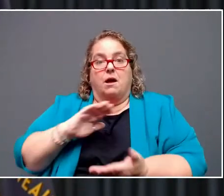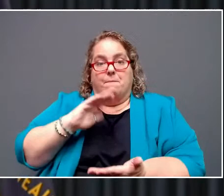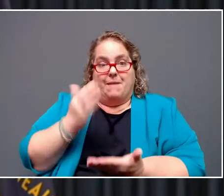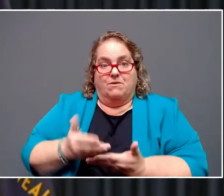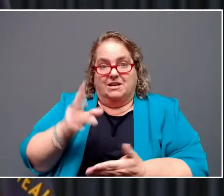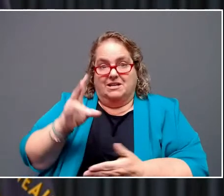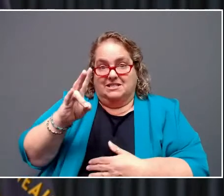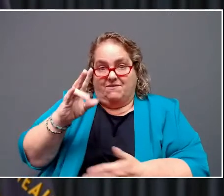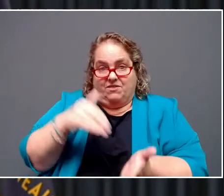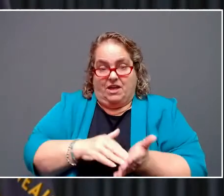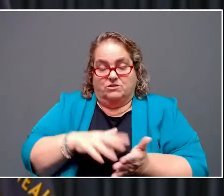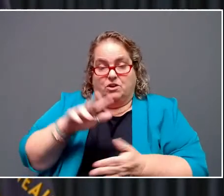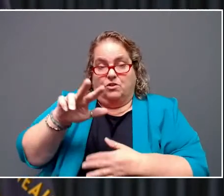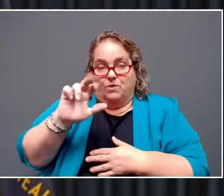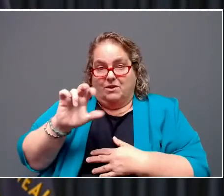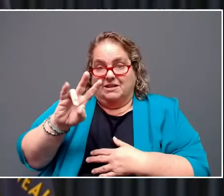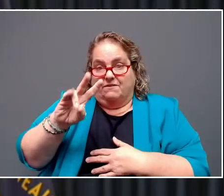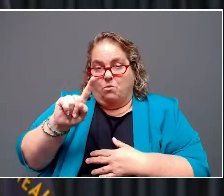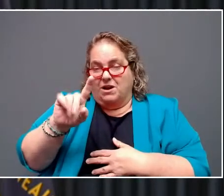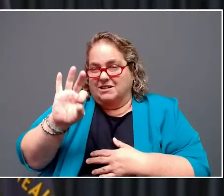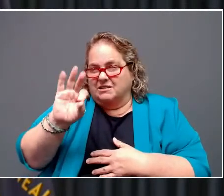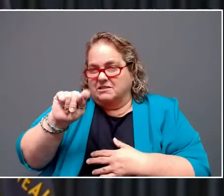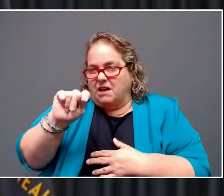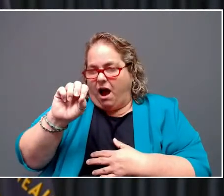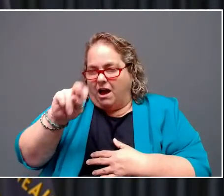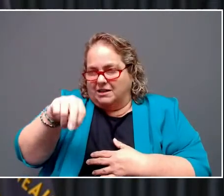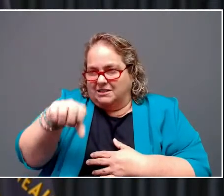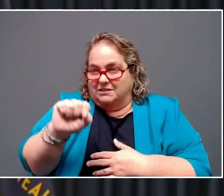7,351 tons. Total debris removed through Wednesday,